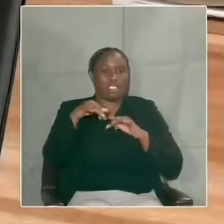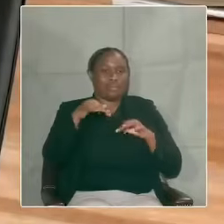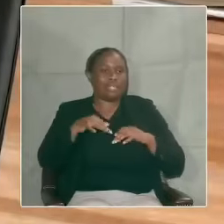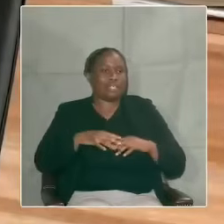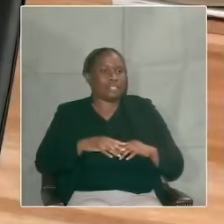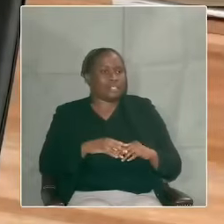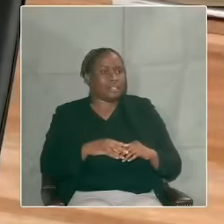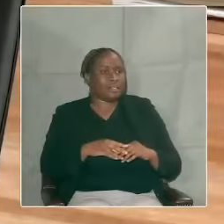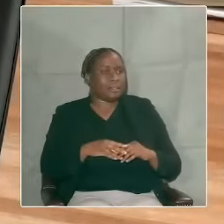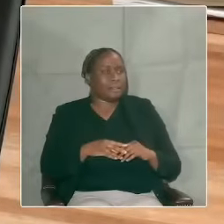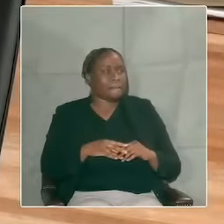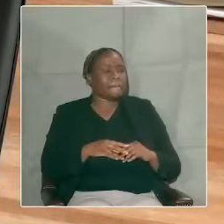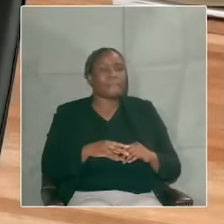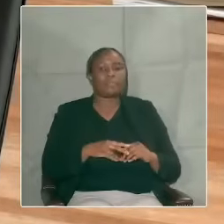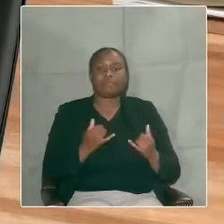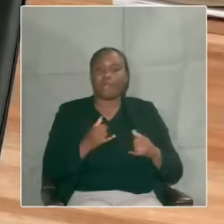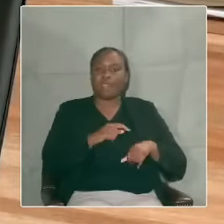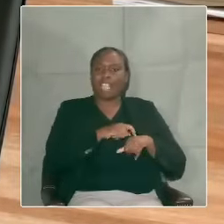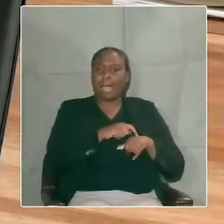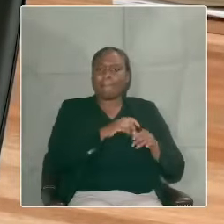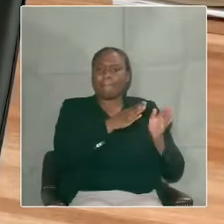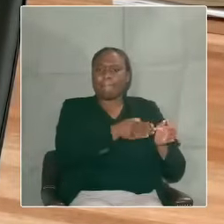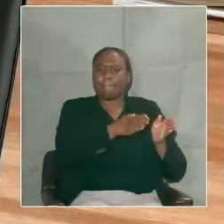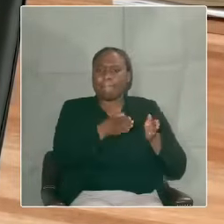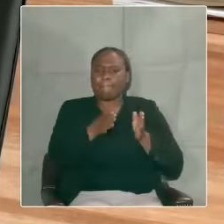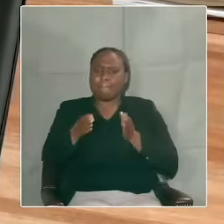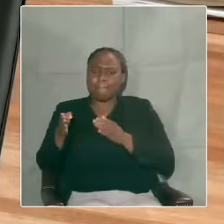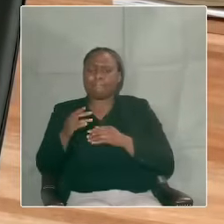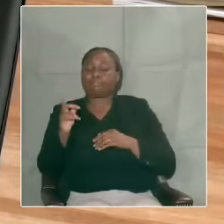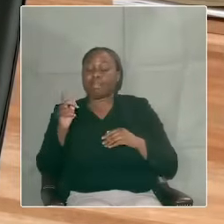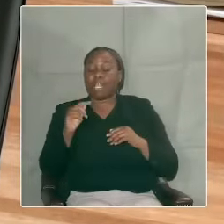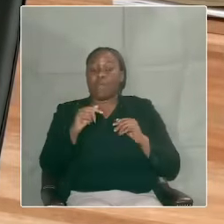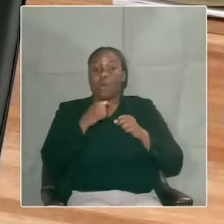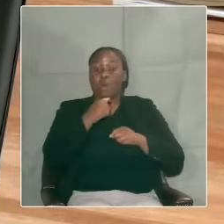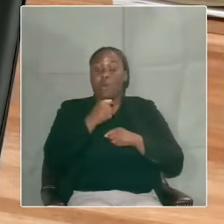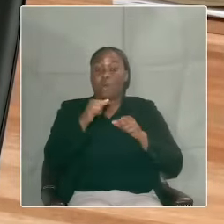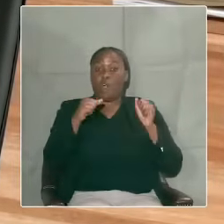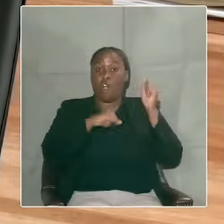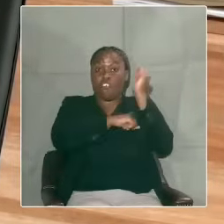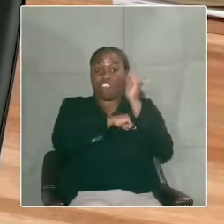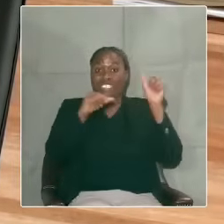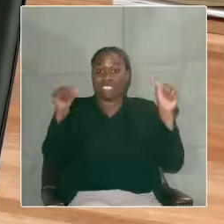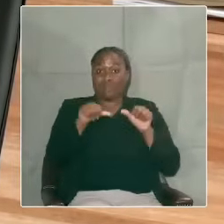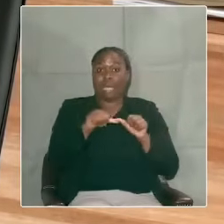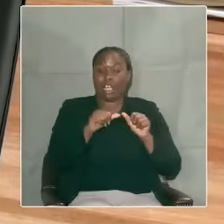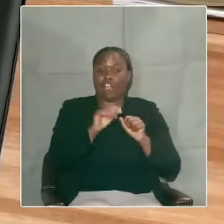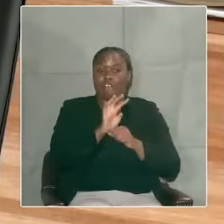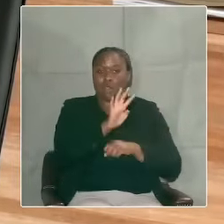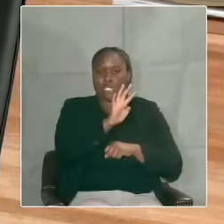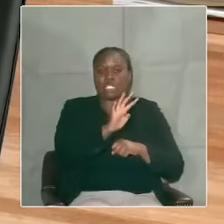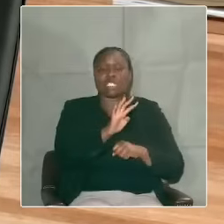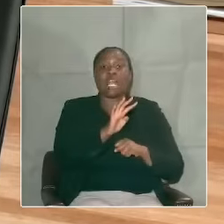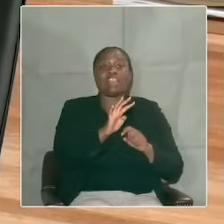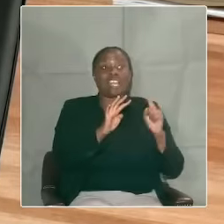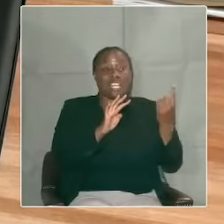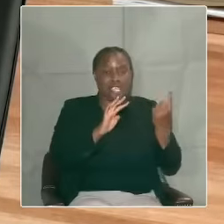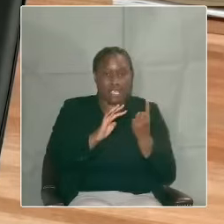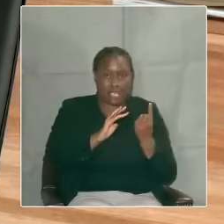on the chronology, you say you came back to work on the 14th, he came to your office to speak to